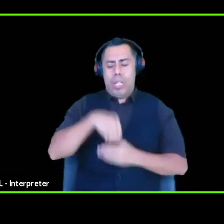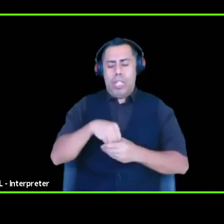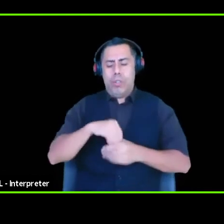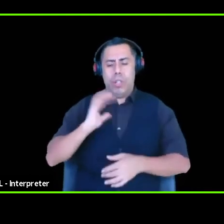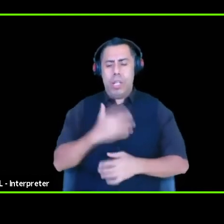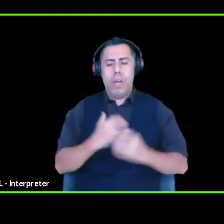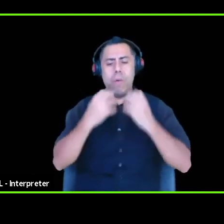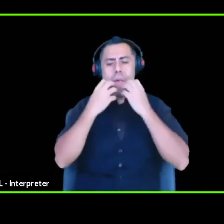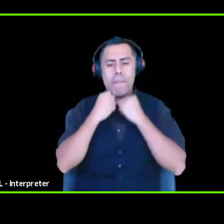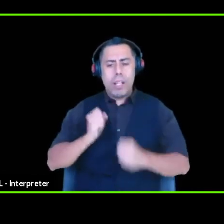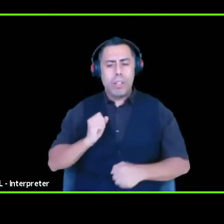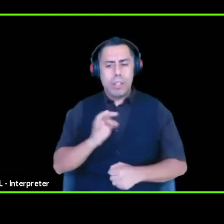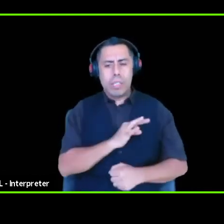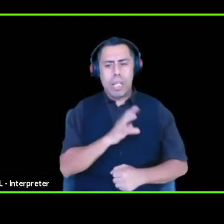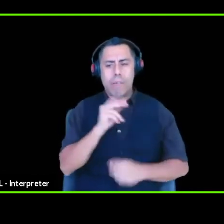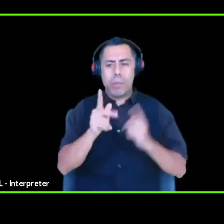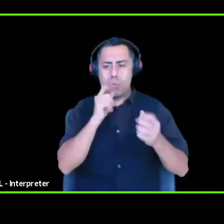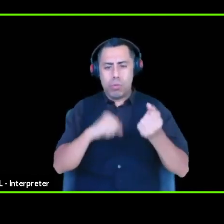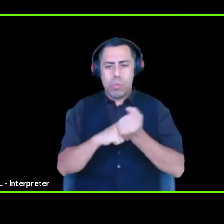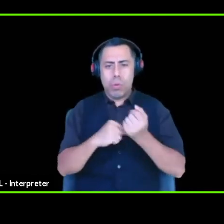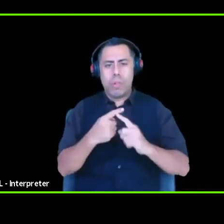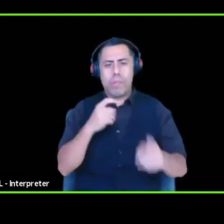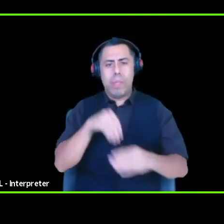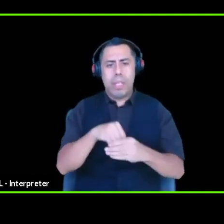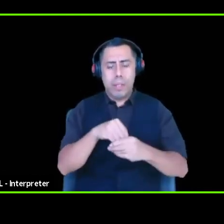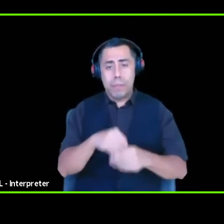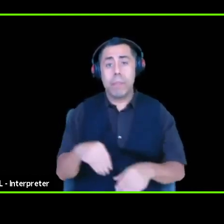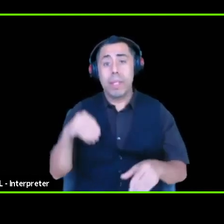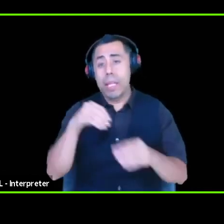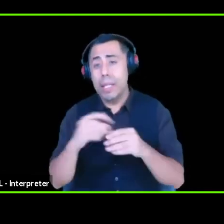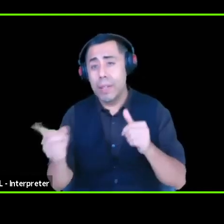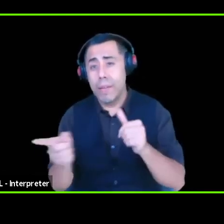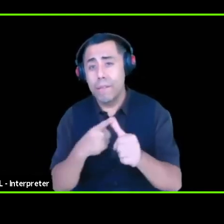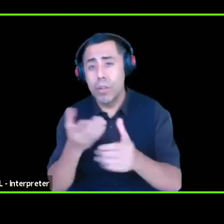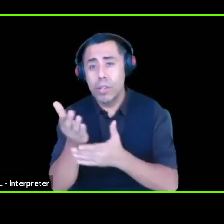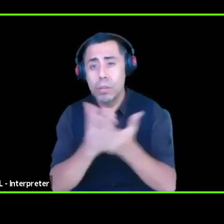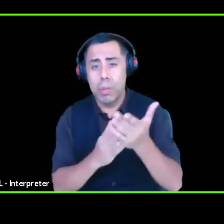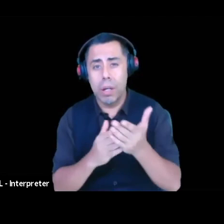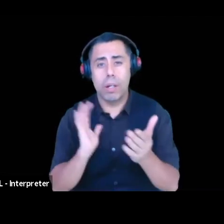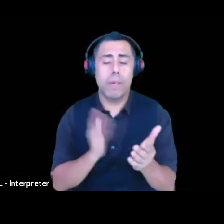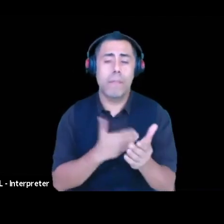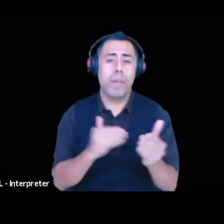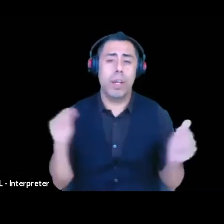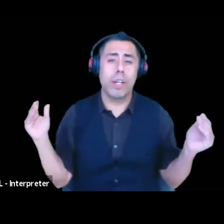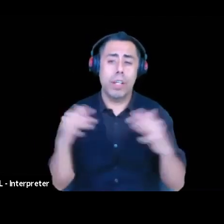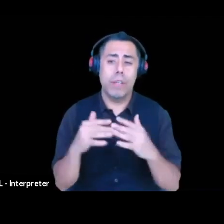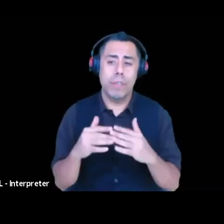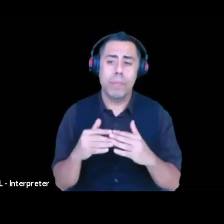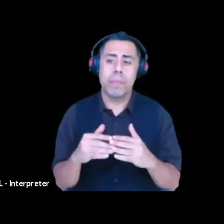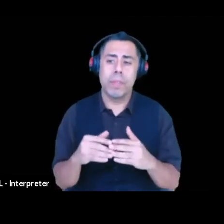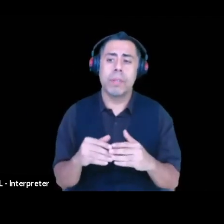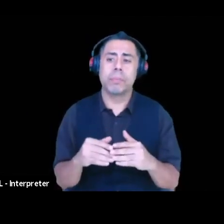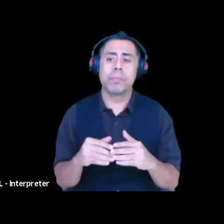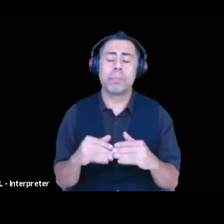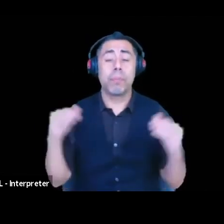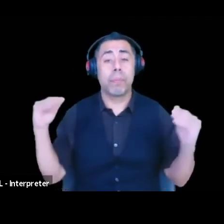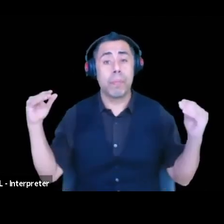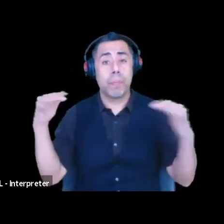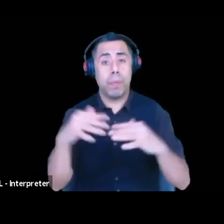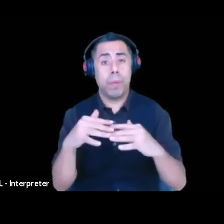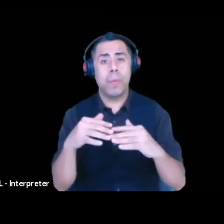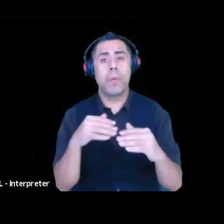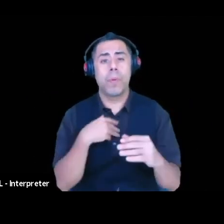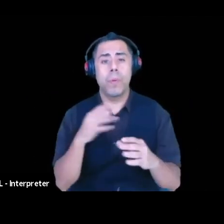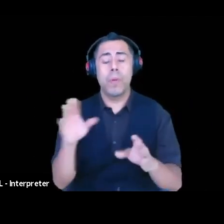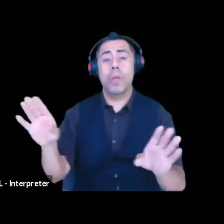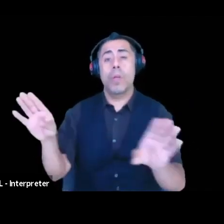supporters. In the first part of this convening, Convergence, we closed our How We Move Forward